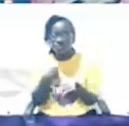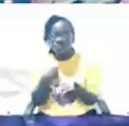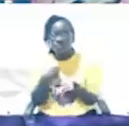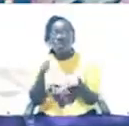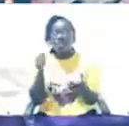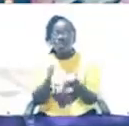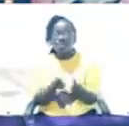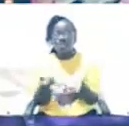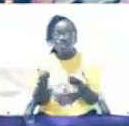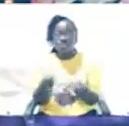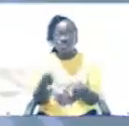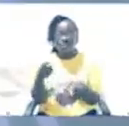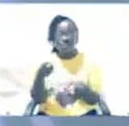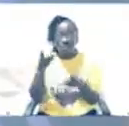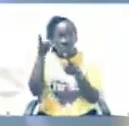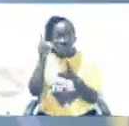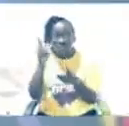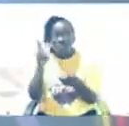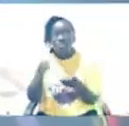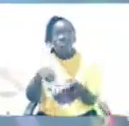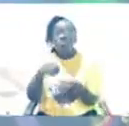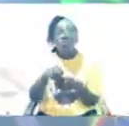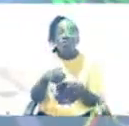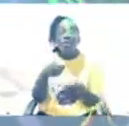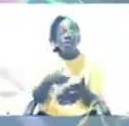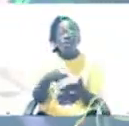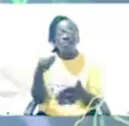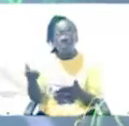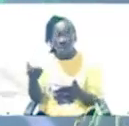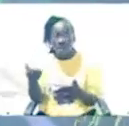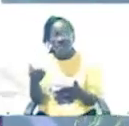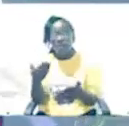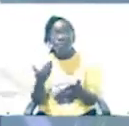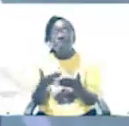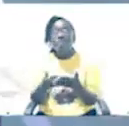the money you gave me that I was going to buy a protection with, I still have some.